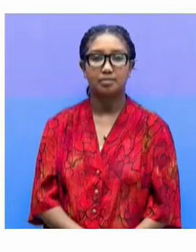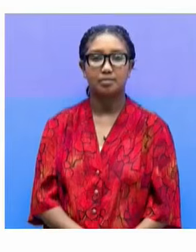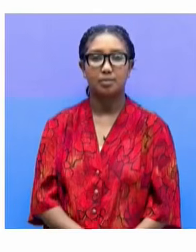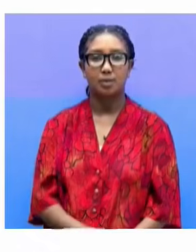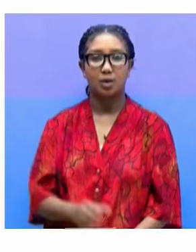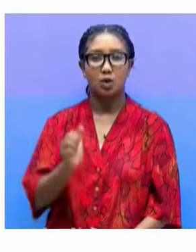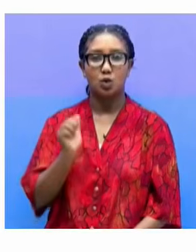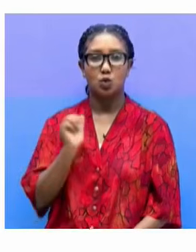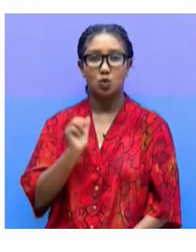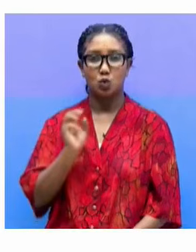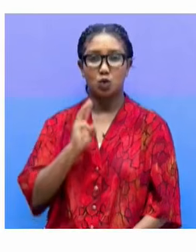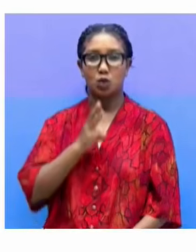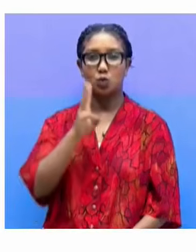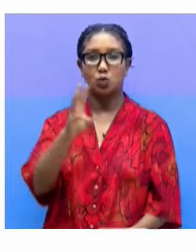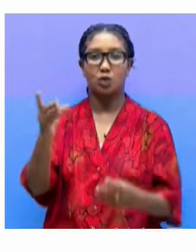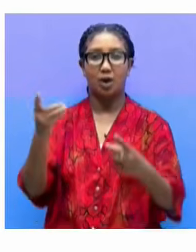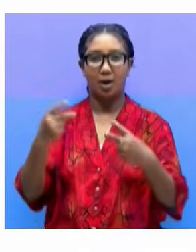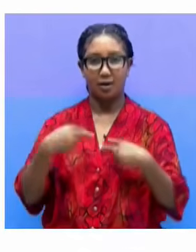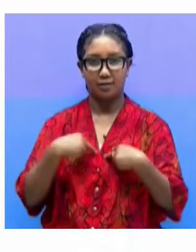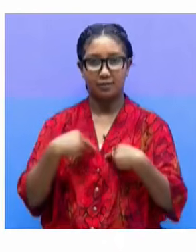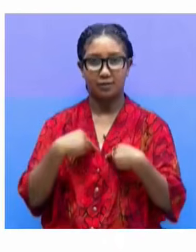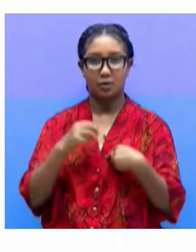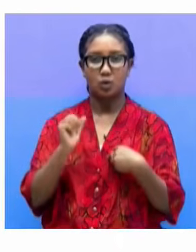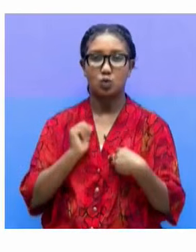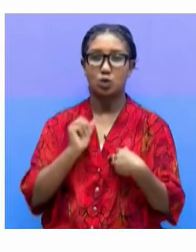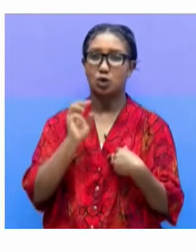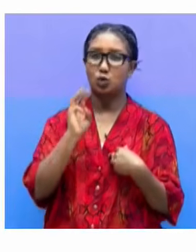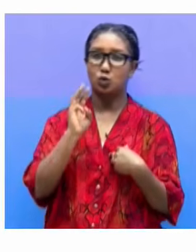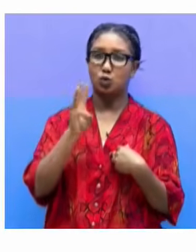We would have